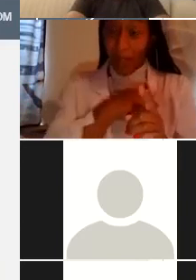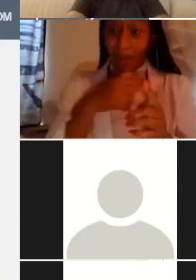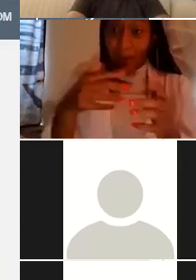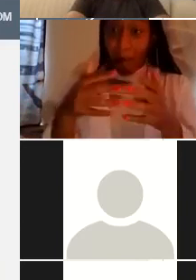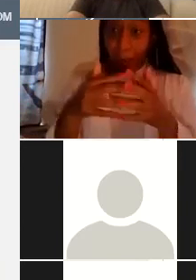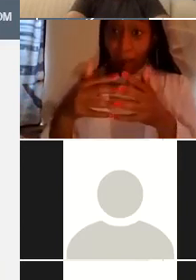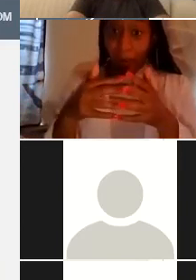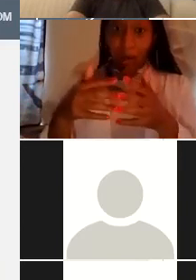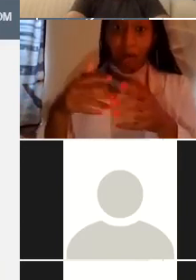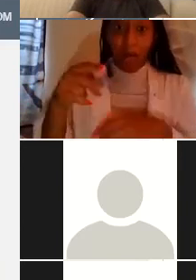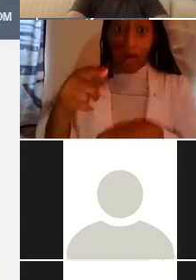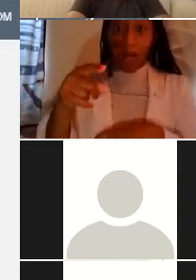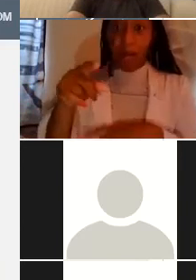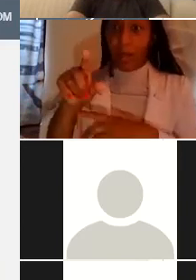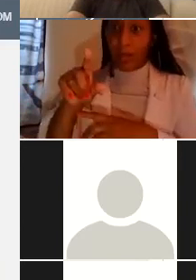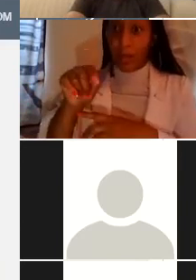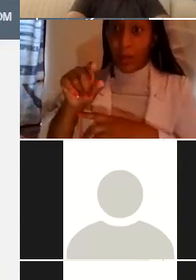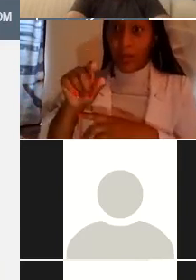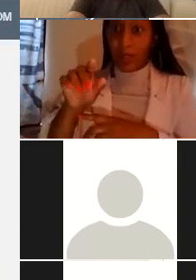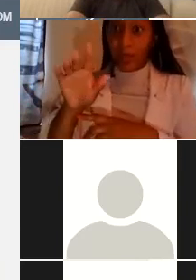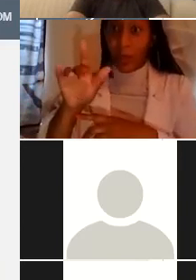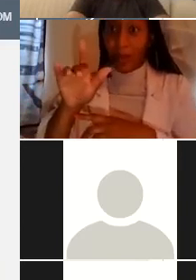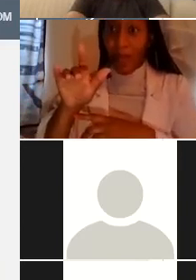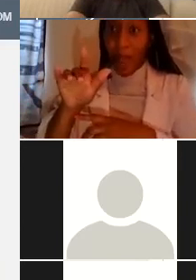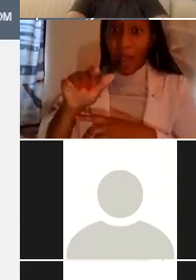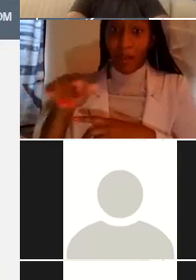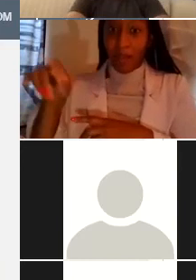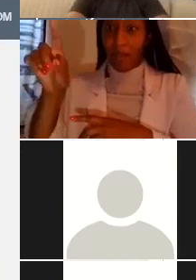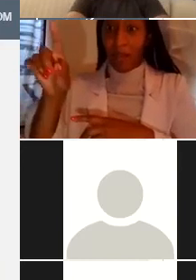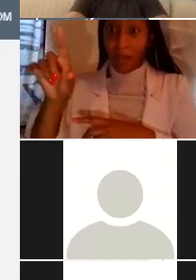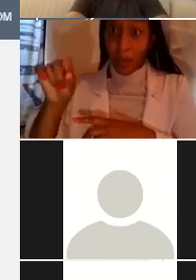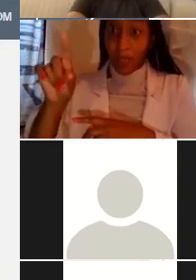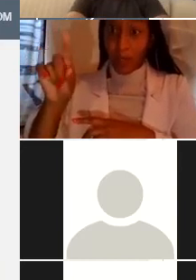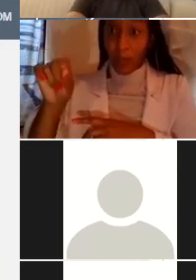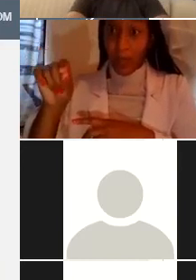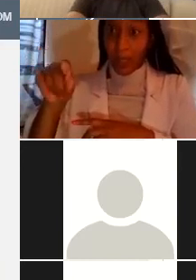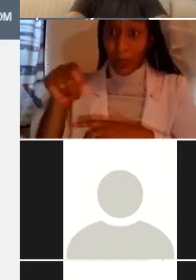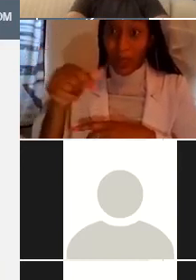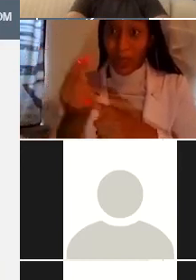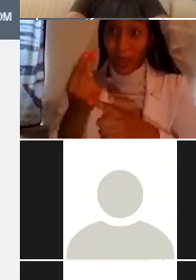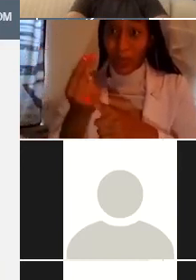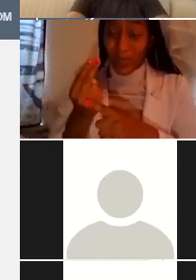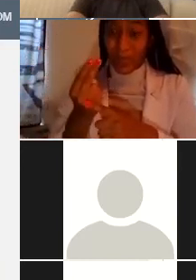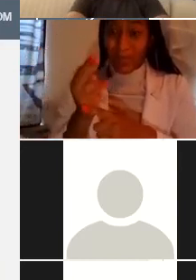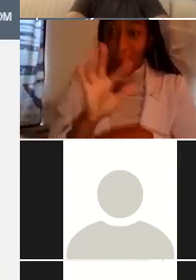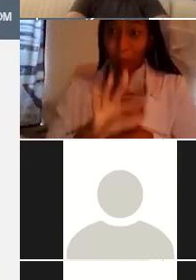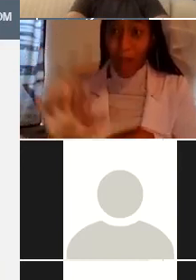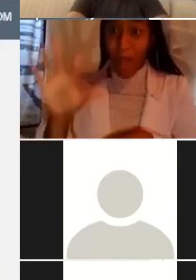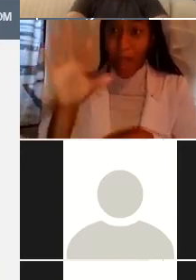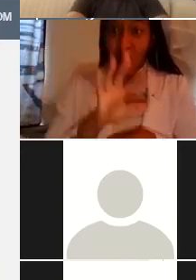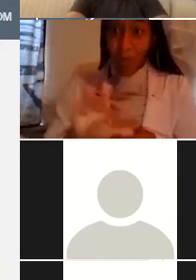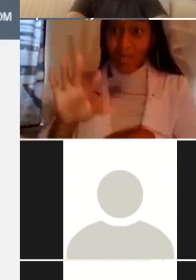2025. And we're utilizing on this planet somewhere